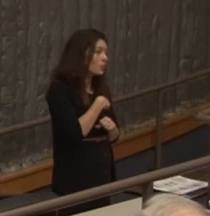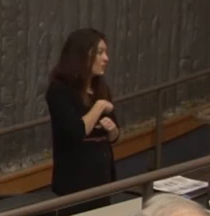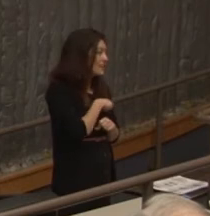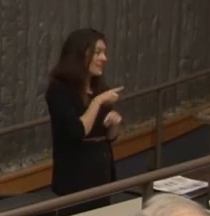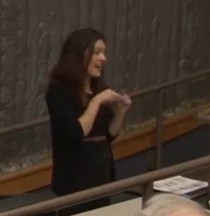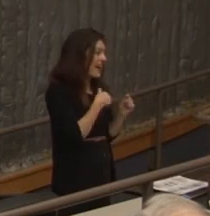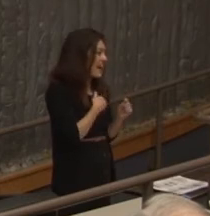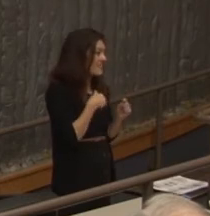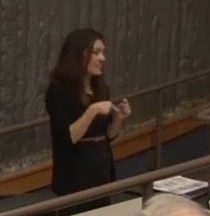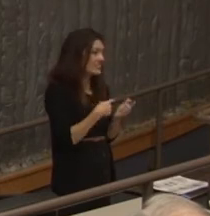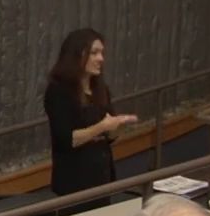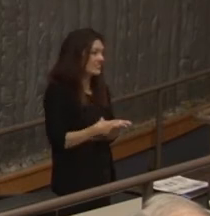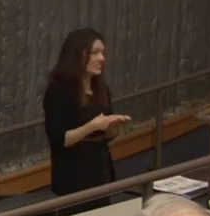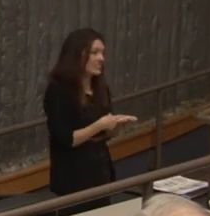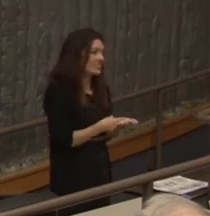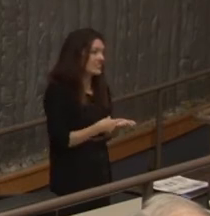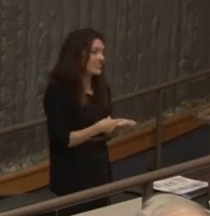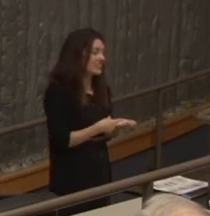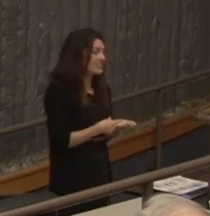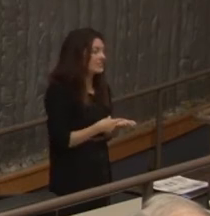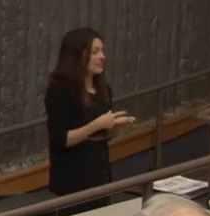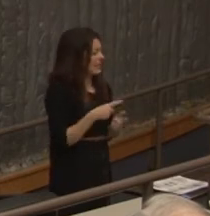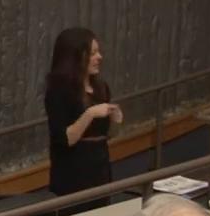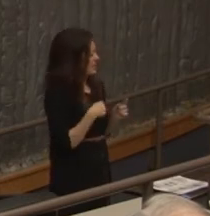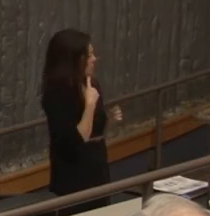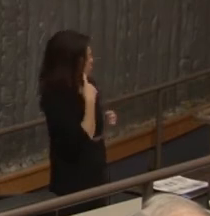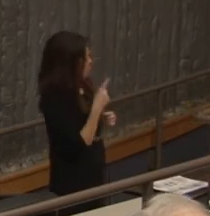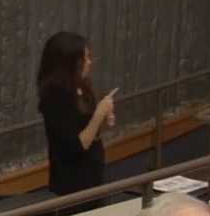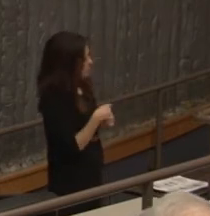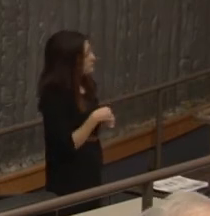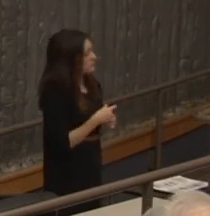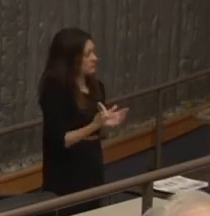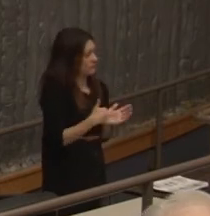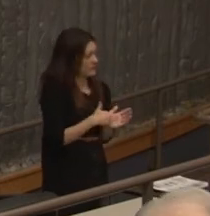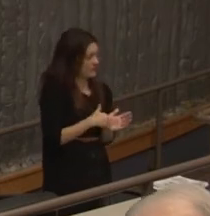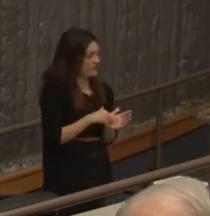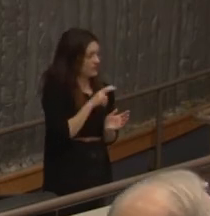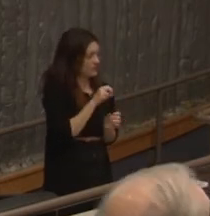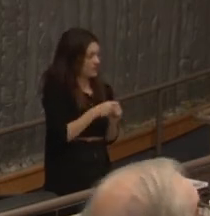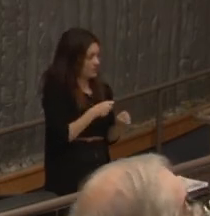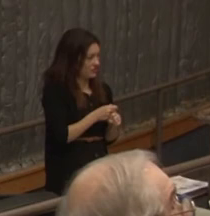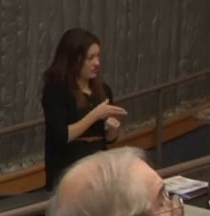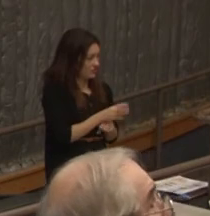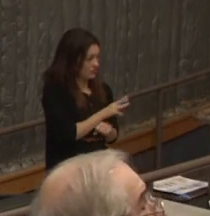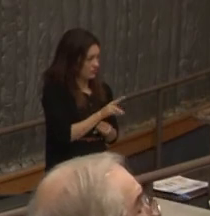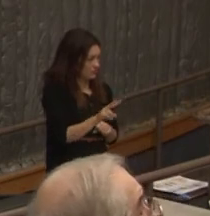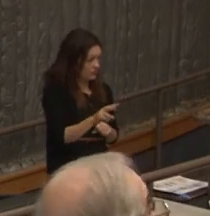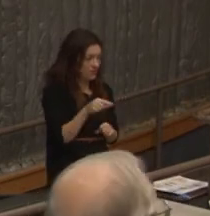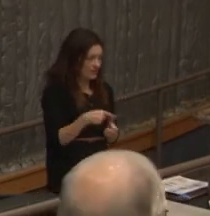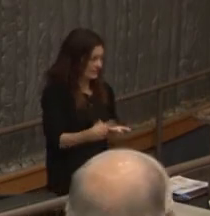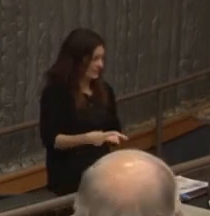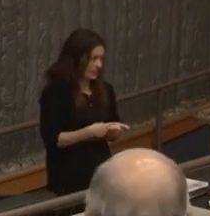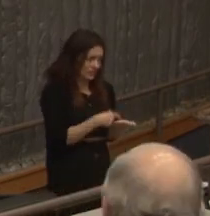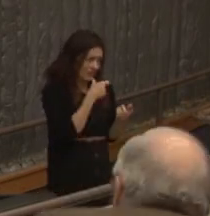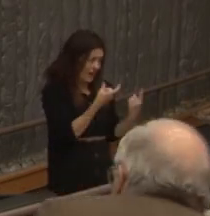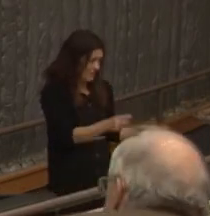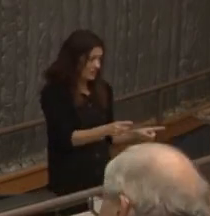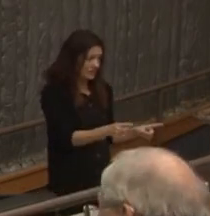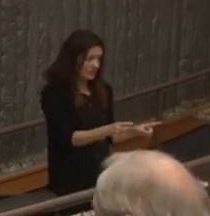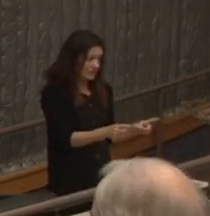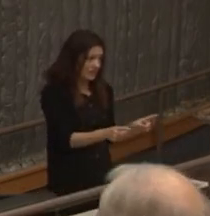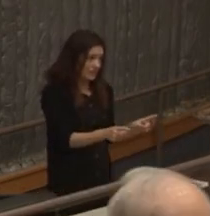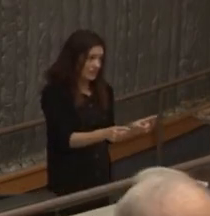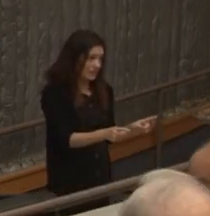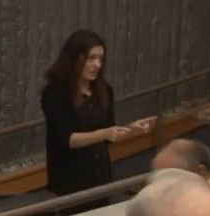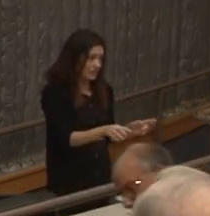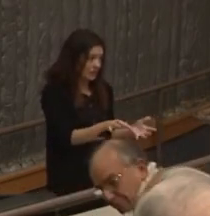discussion. About 30 years after the end of World War II, this discussion could not have taken place.